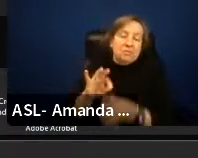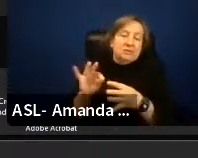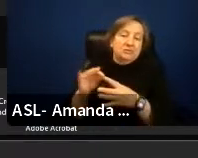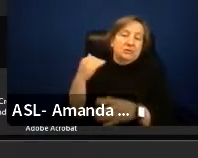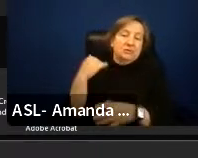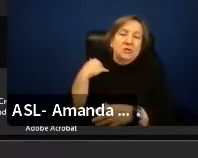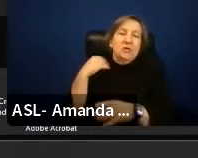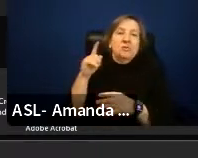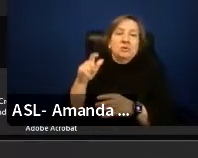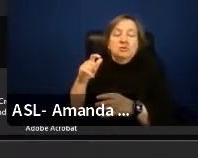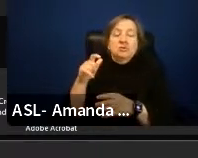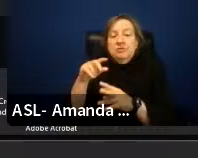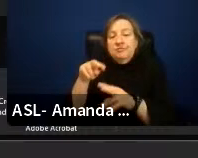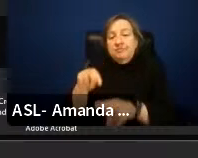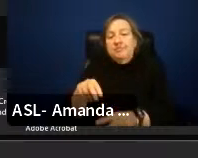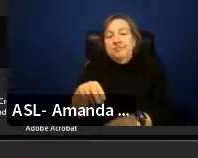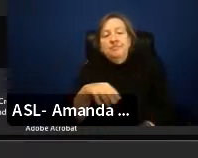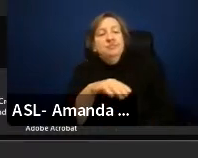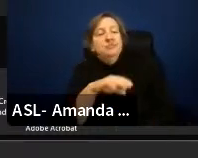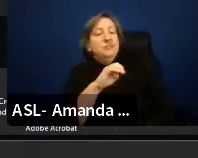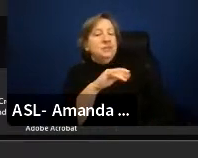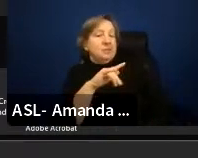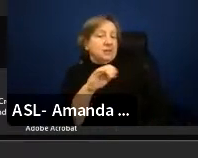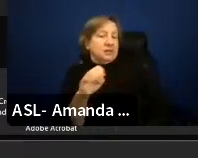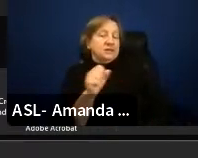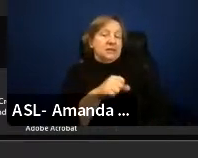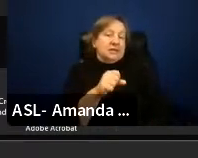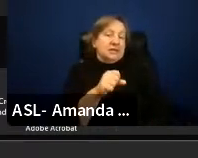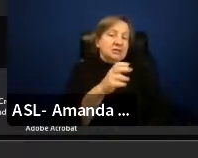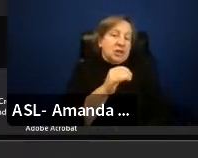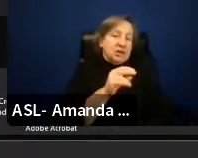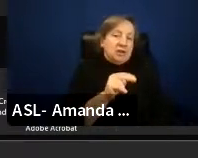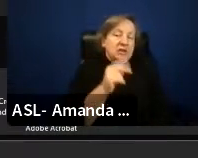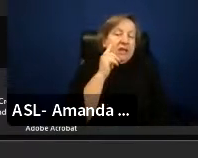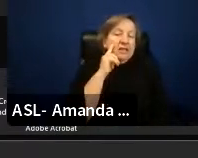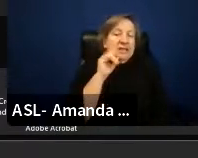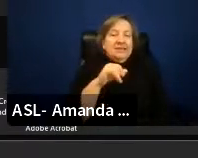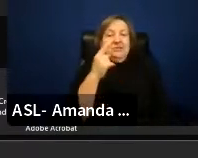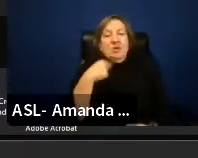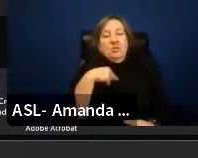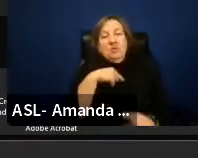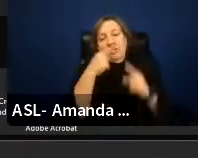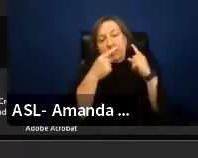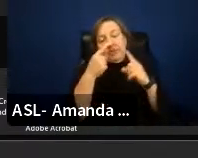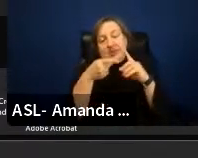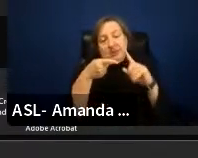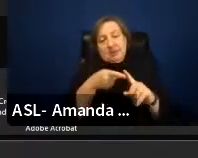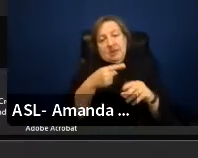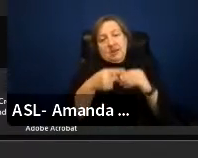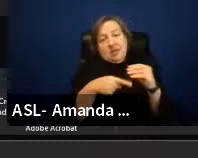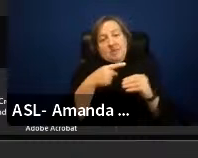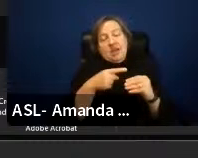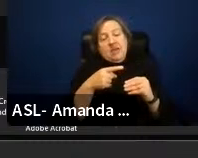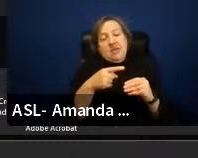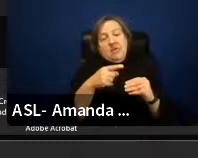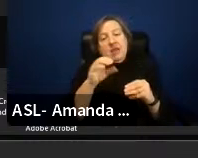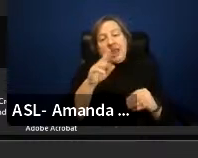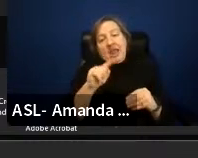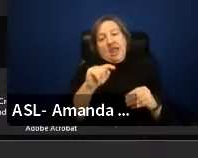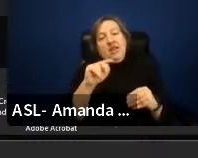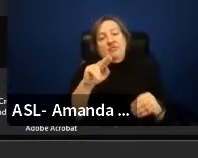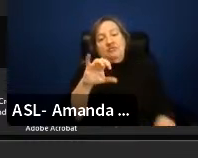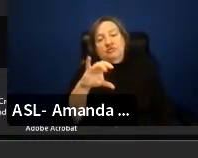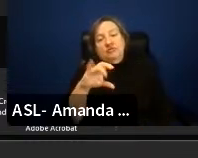at. Awesome. Yeah, Shannon, I know that I think this one in particular, we were thinking around that outreach